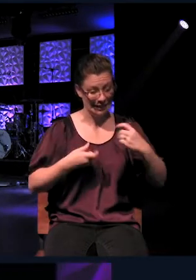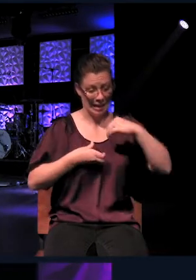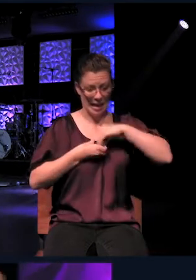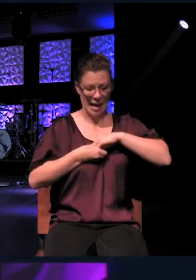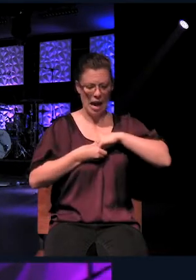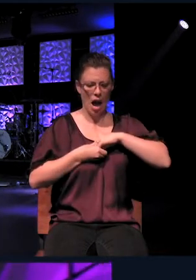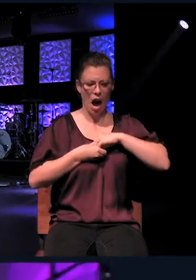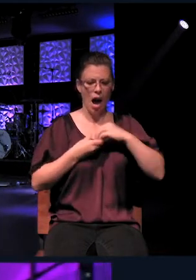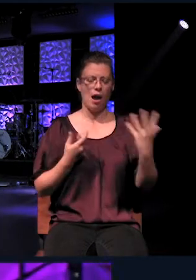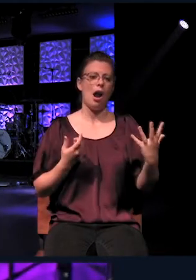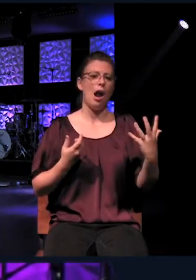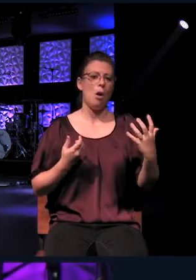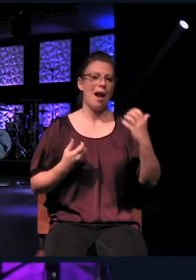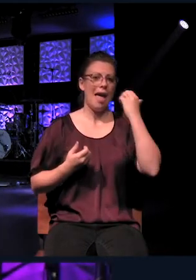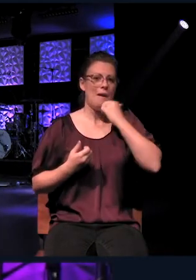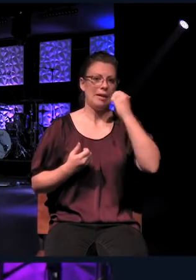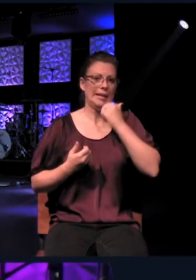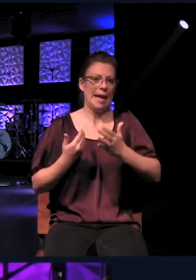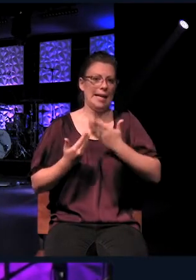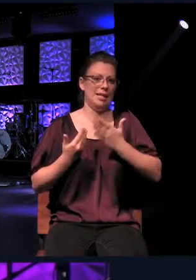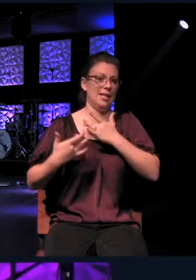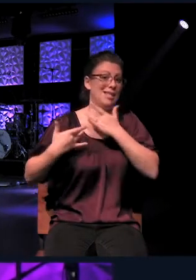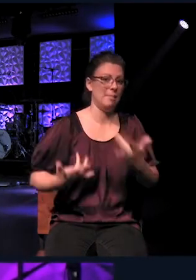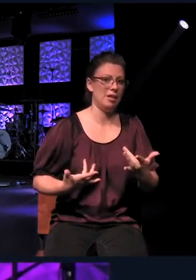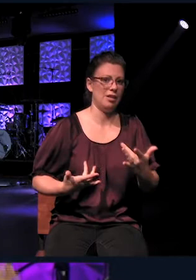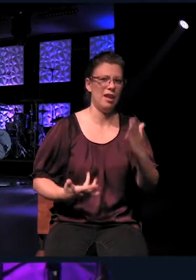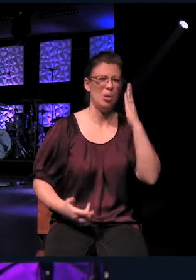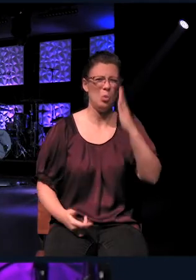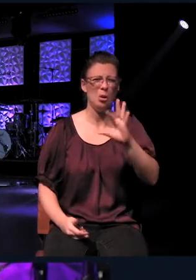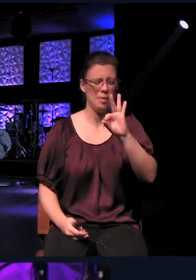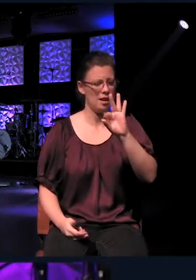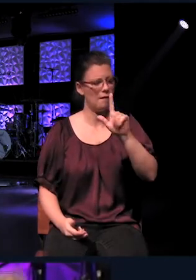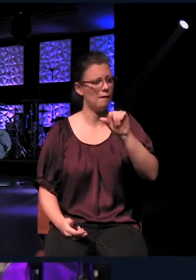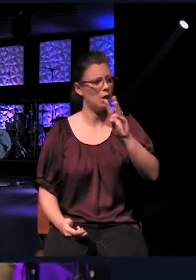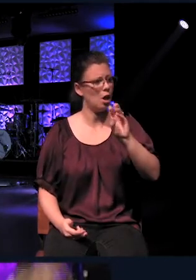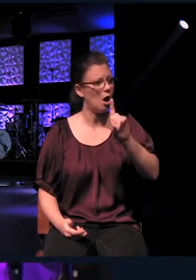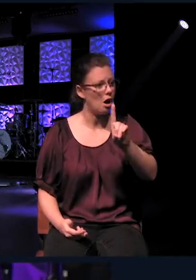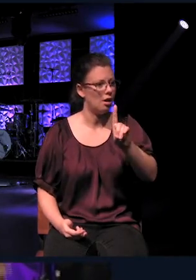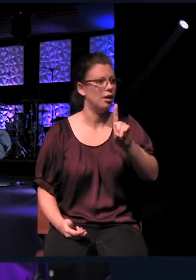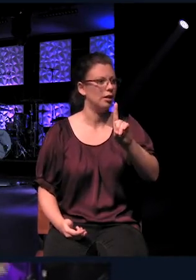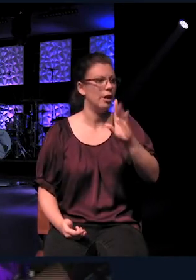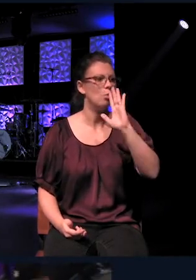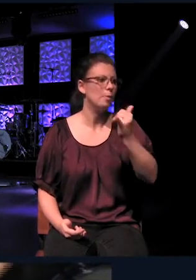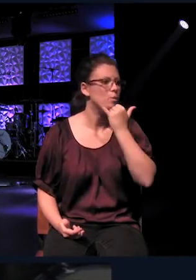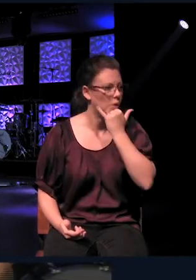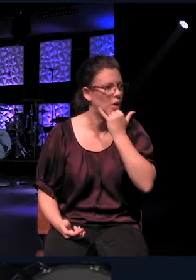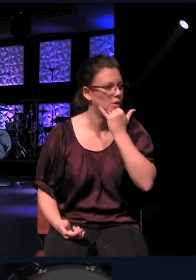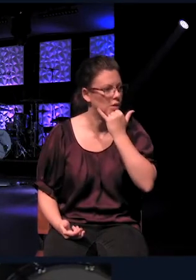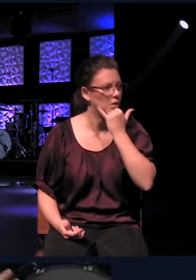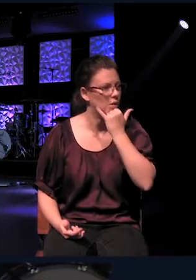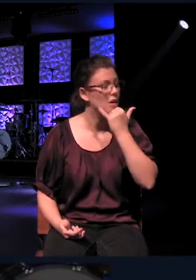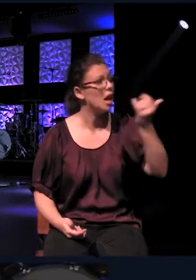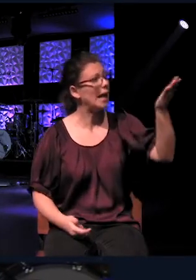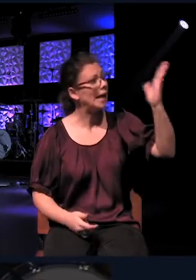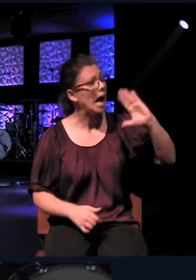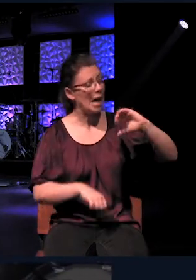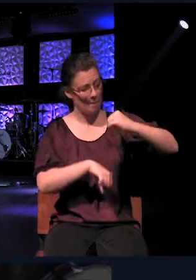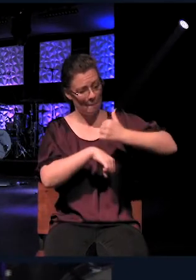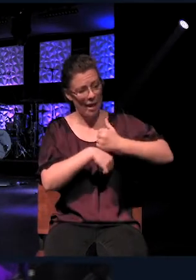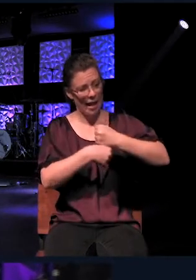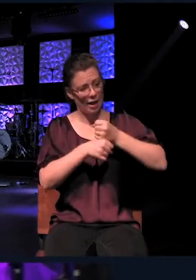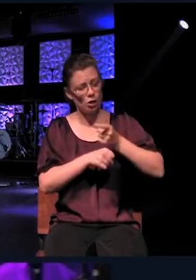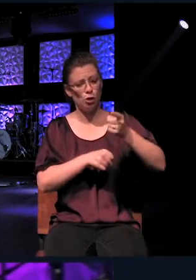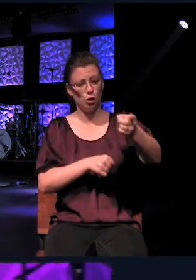settings have become flawed. The way we were originally intended and created and designed to be is not the way that